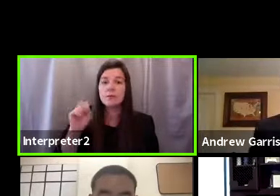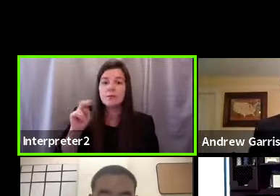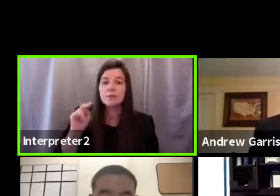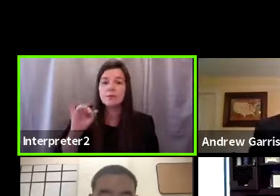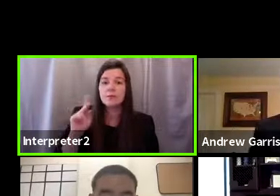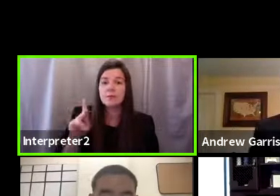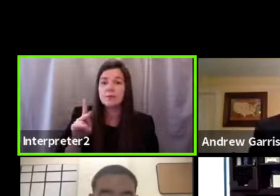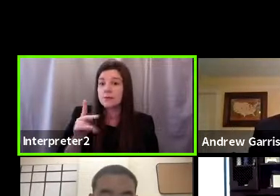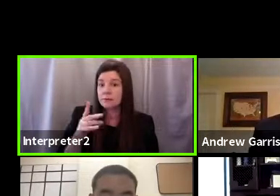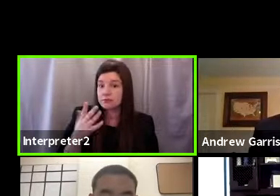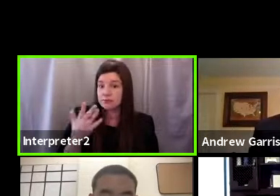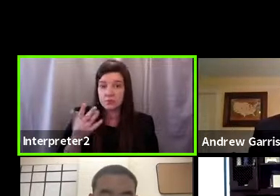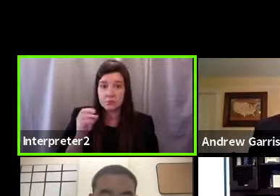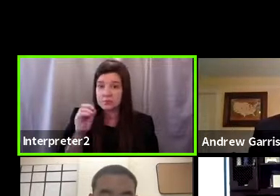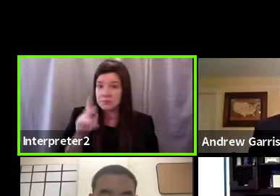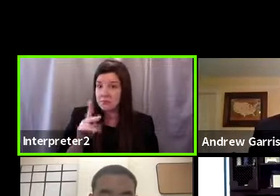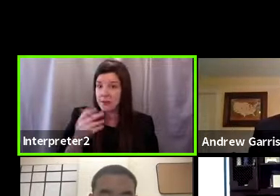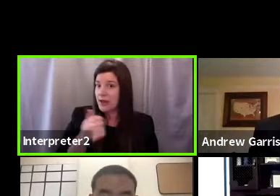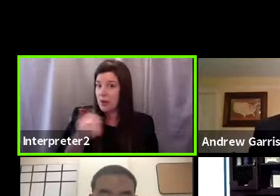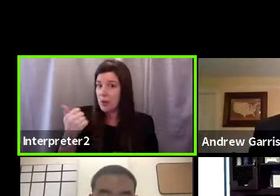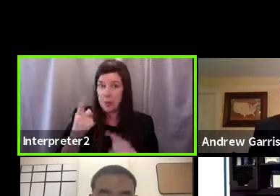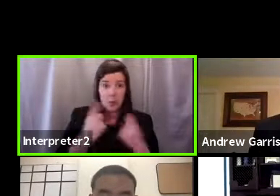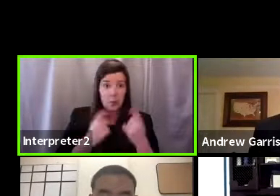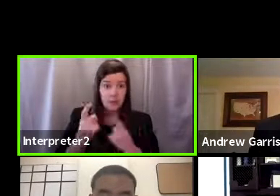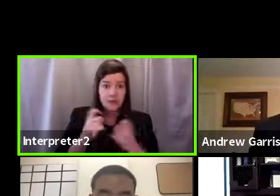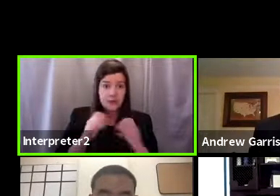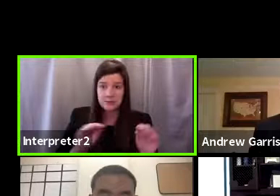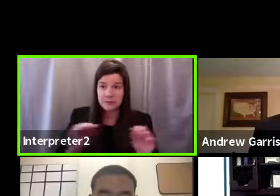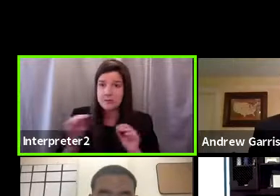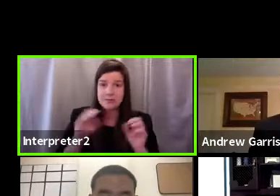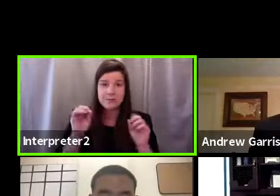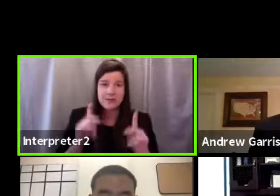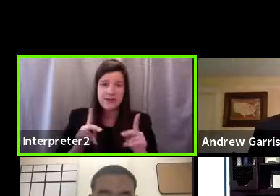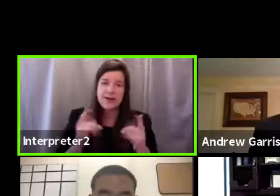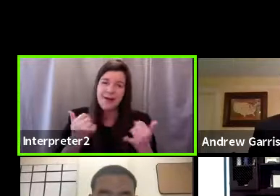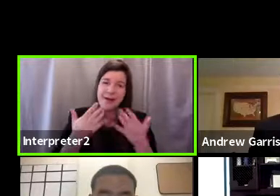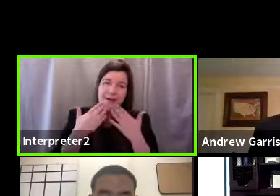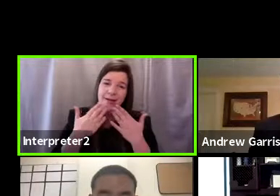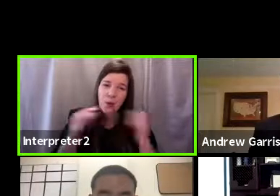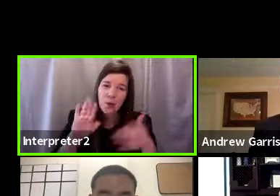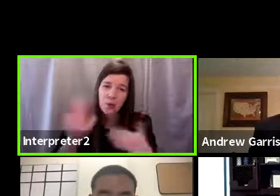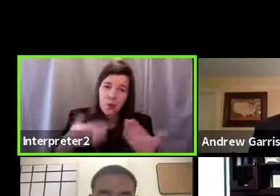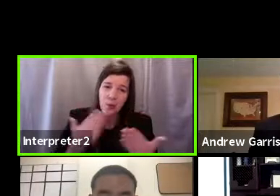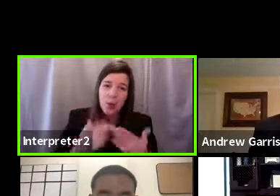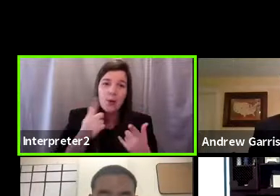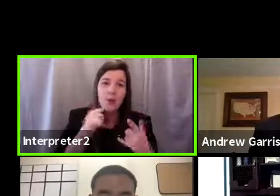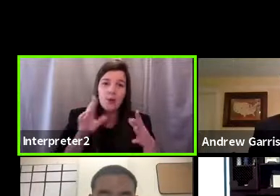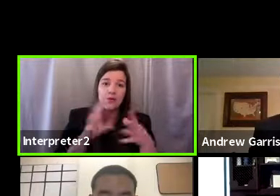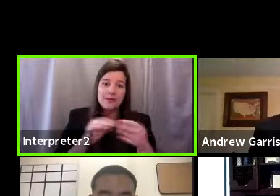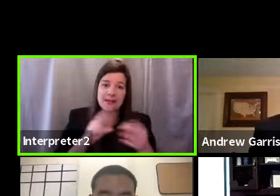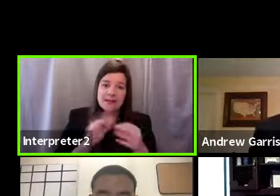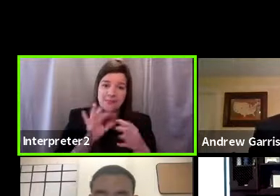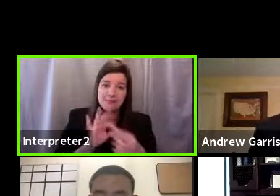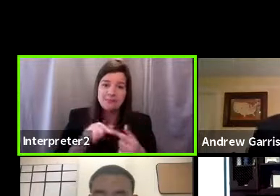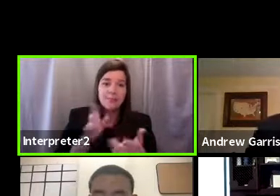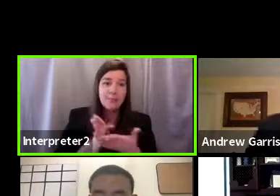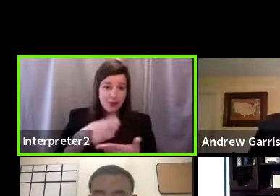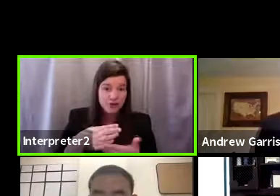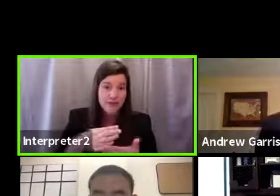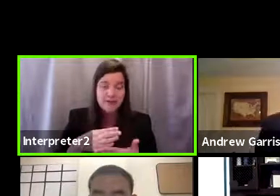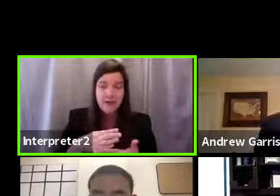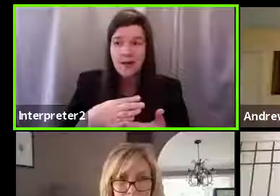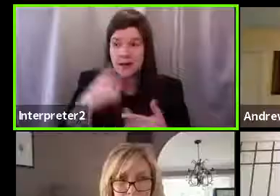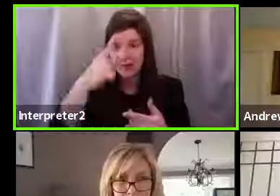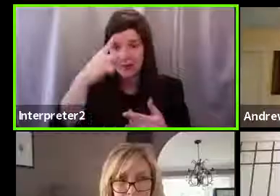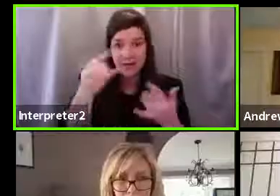All right, I don't see any other. So with that, I would like to thank everyone who testified on these budgets. I believe we are